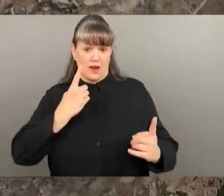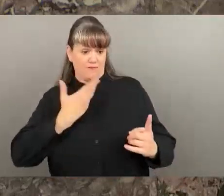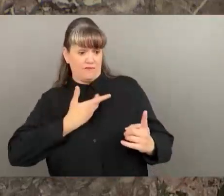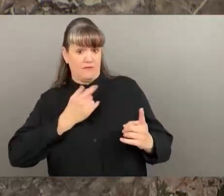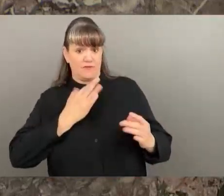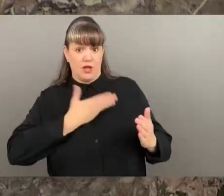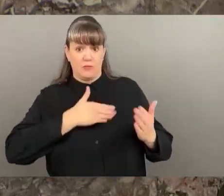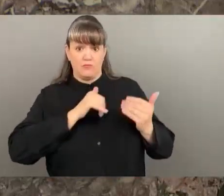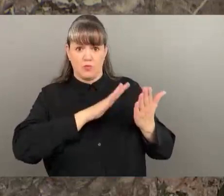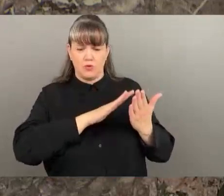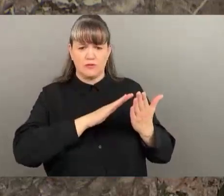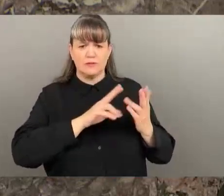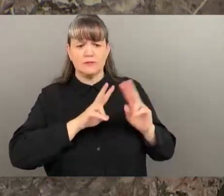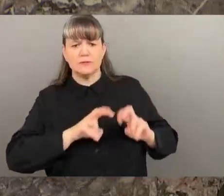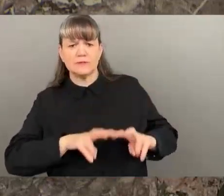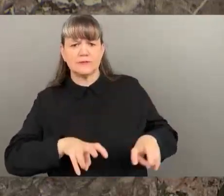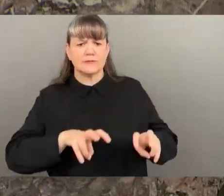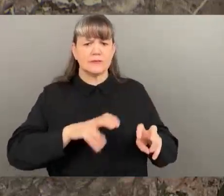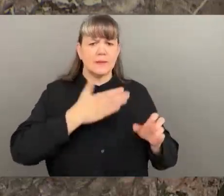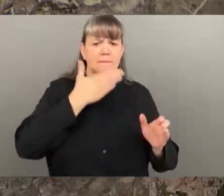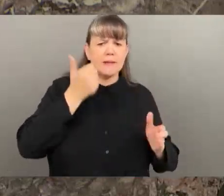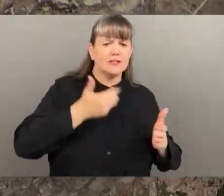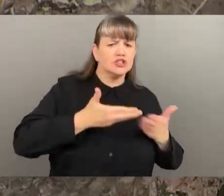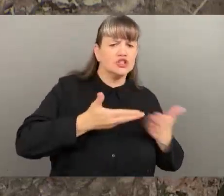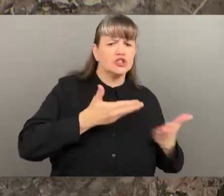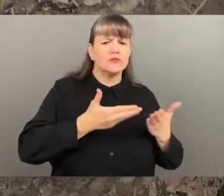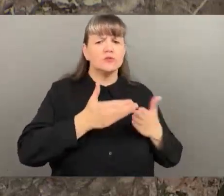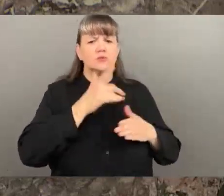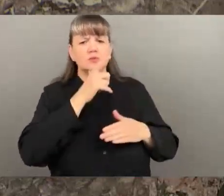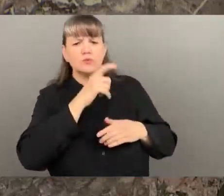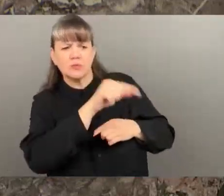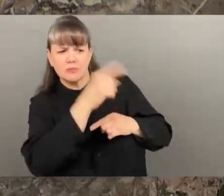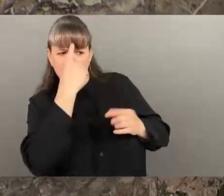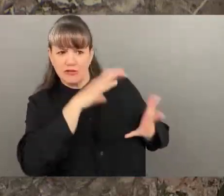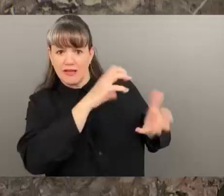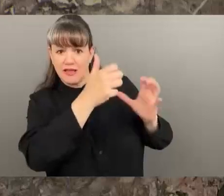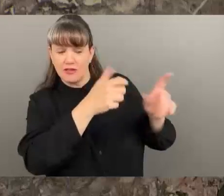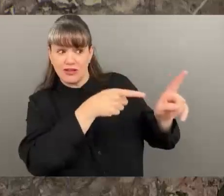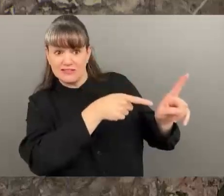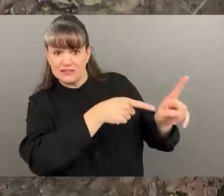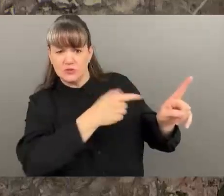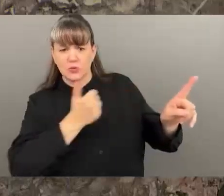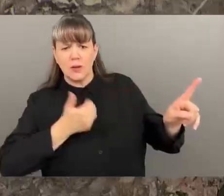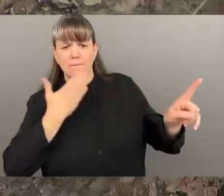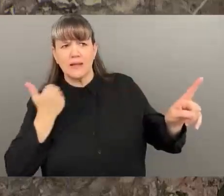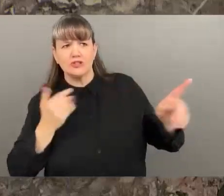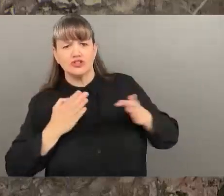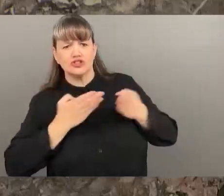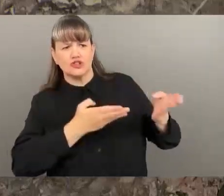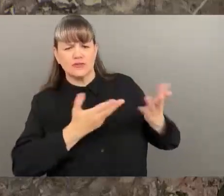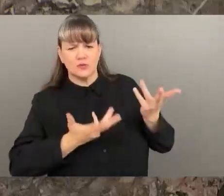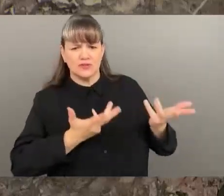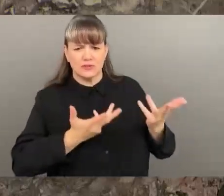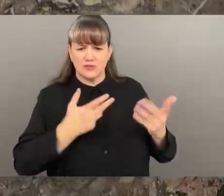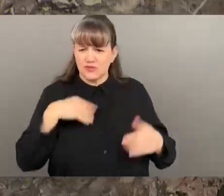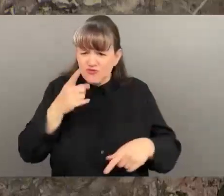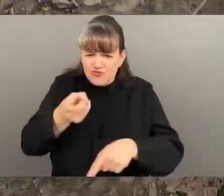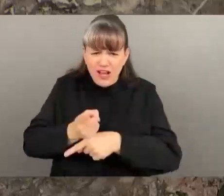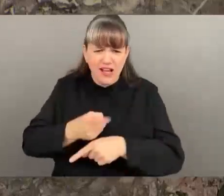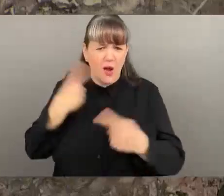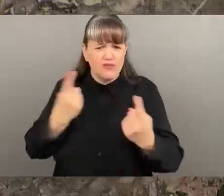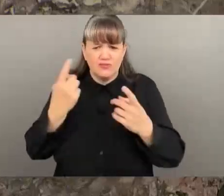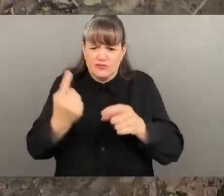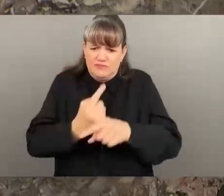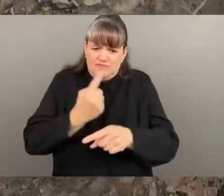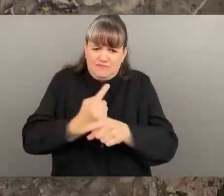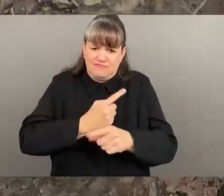The member is right. It's not always appropriate to send emergency responders or police officers to a situation, and that's exactly